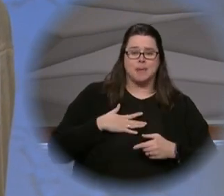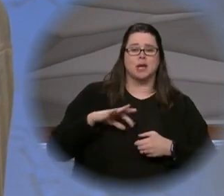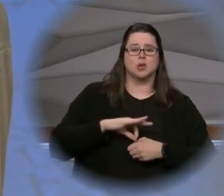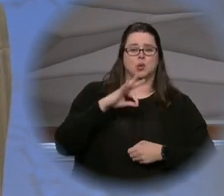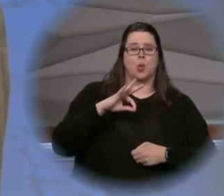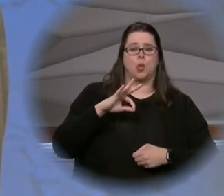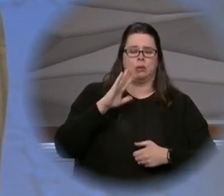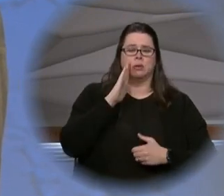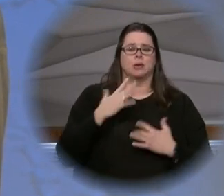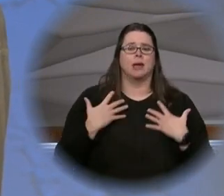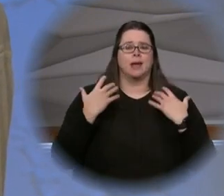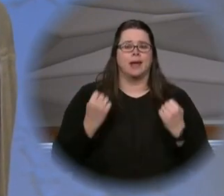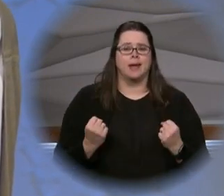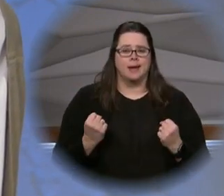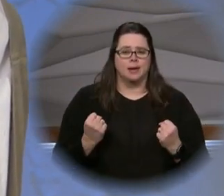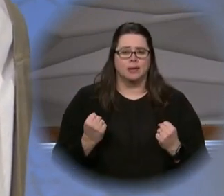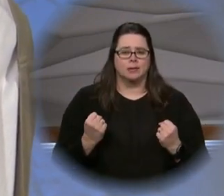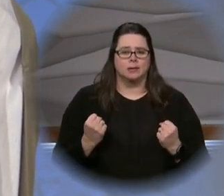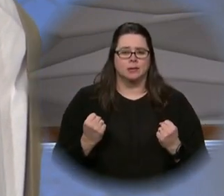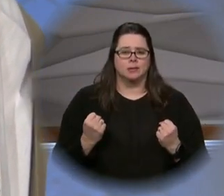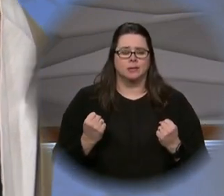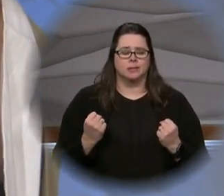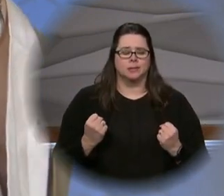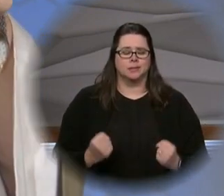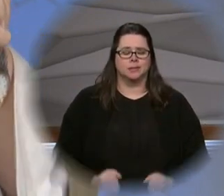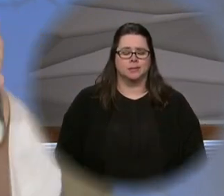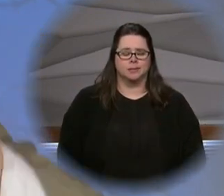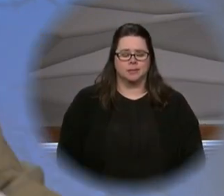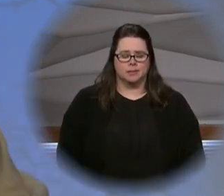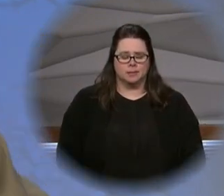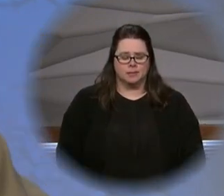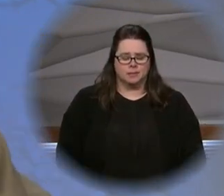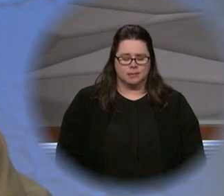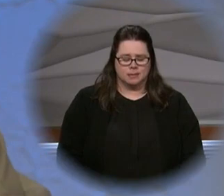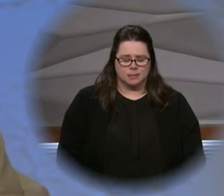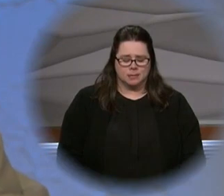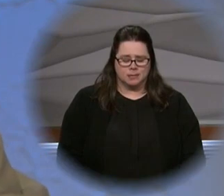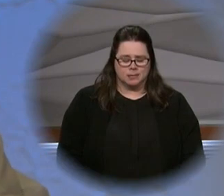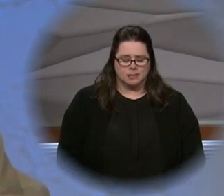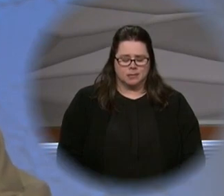but only say the word, and my soul shall be healed.